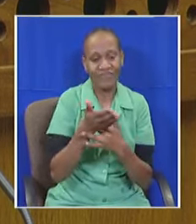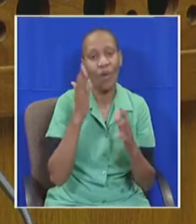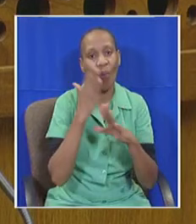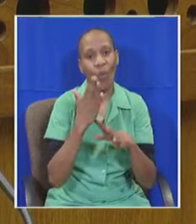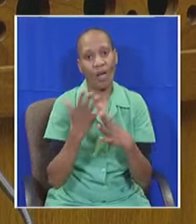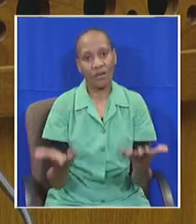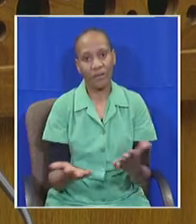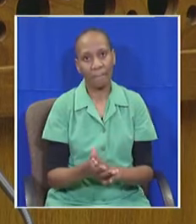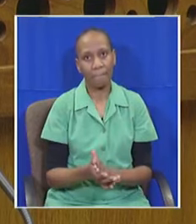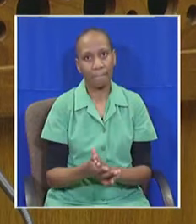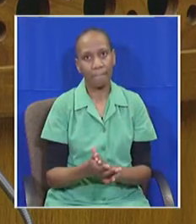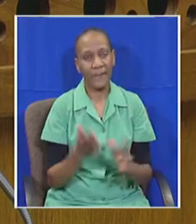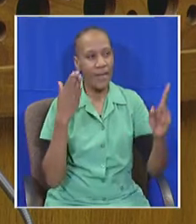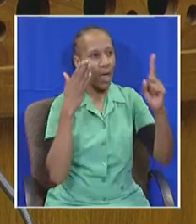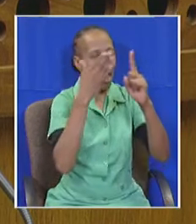of the